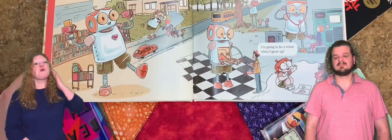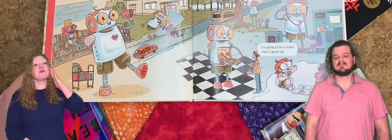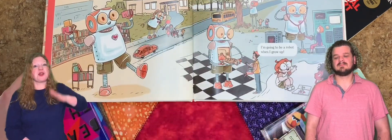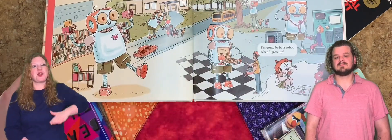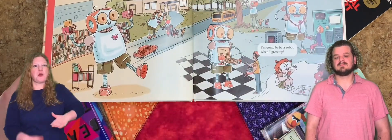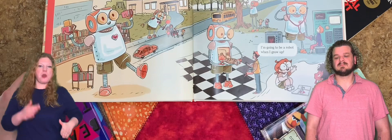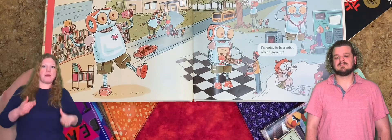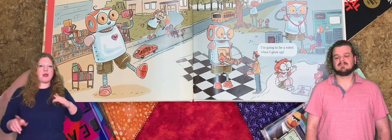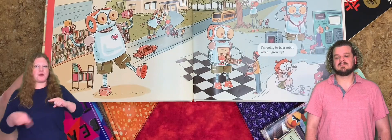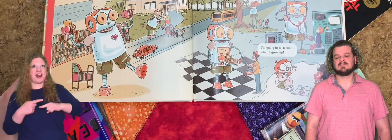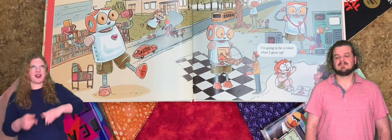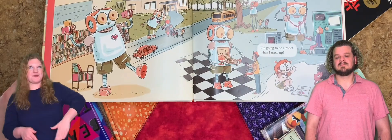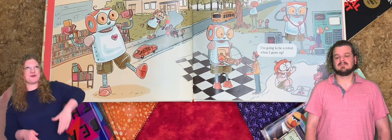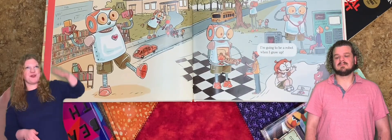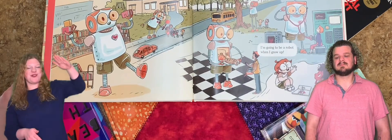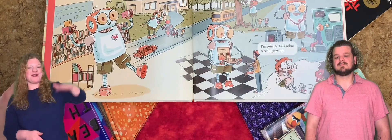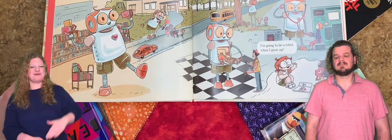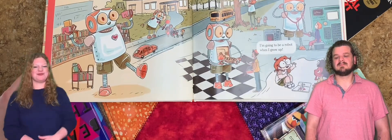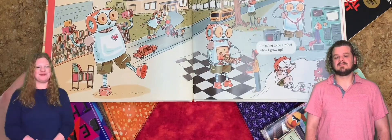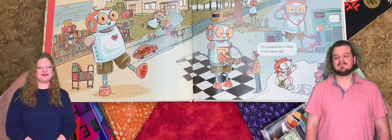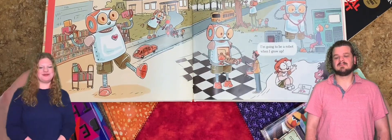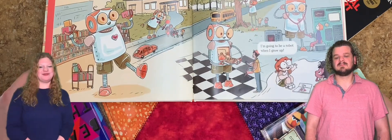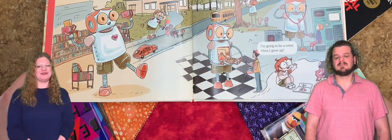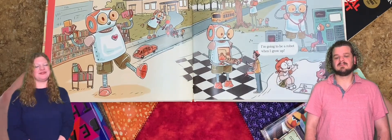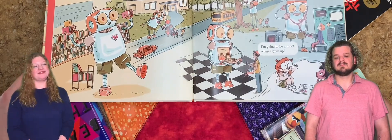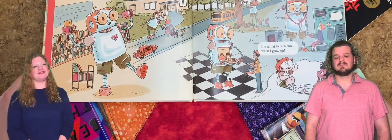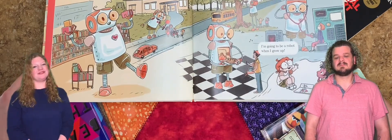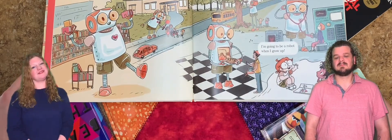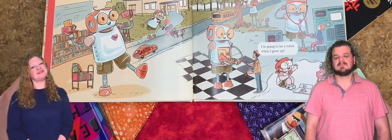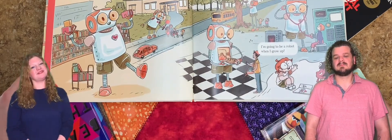I'm going to be a robot when I grow up.